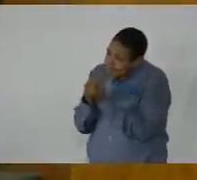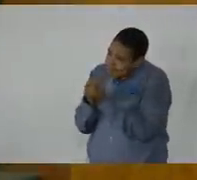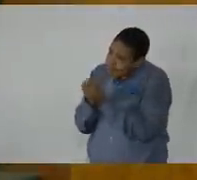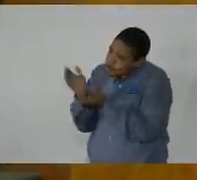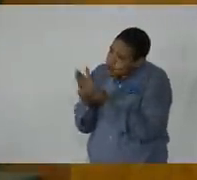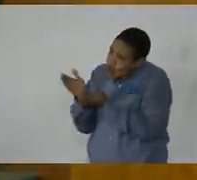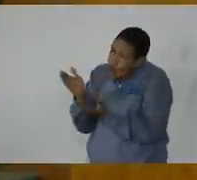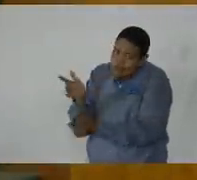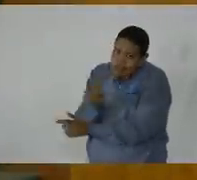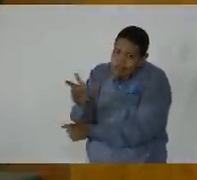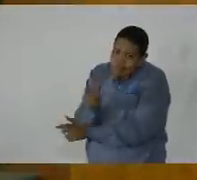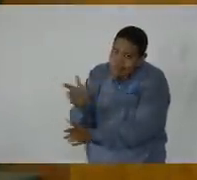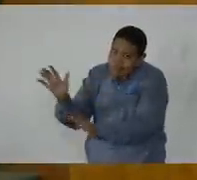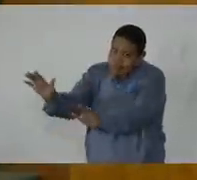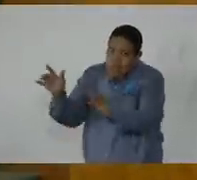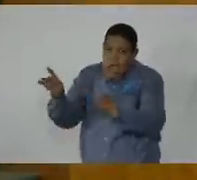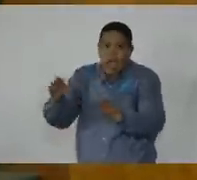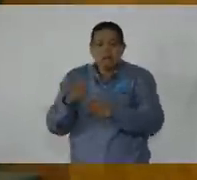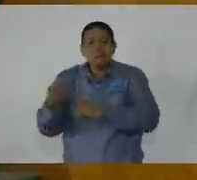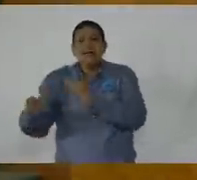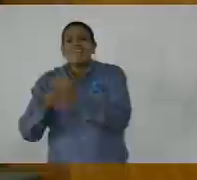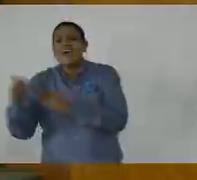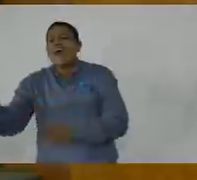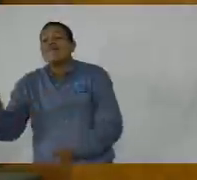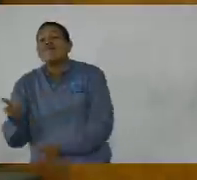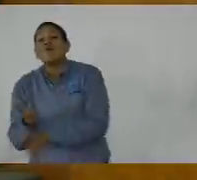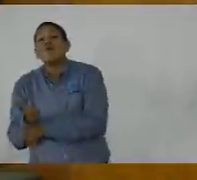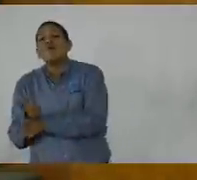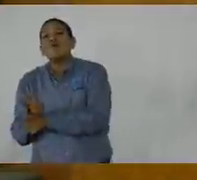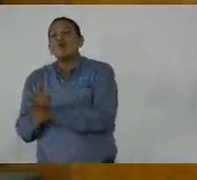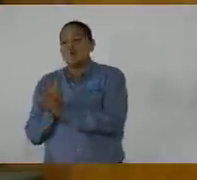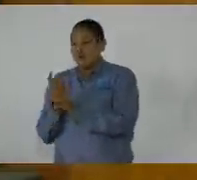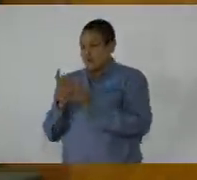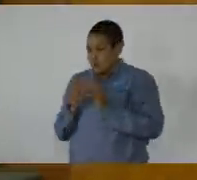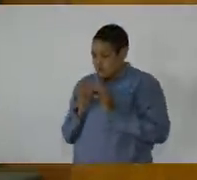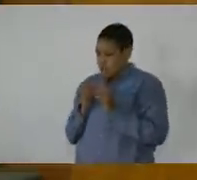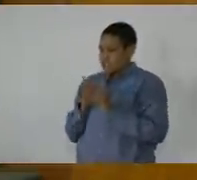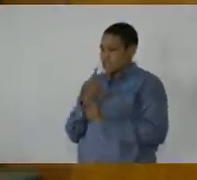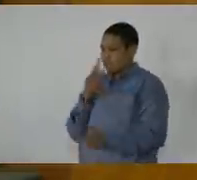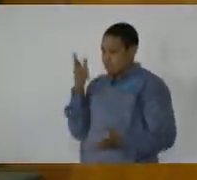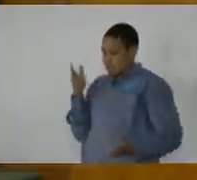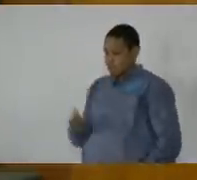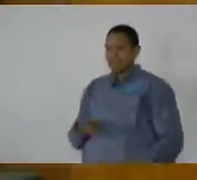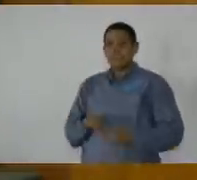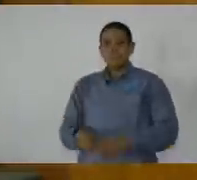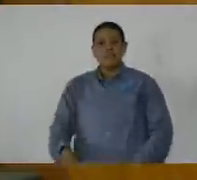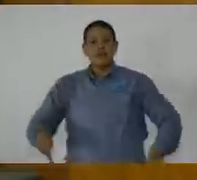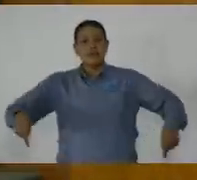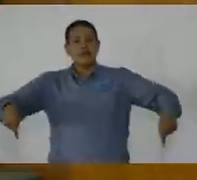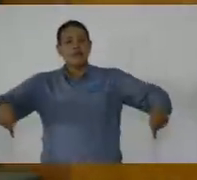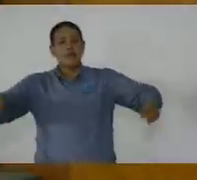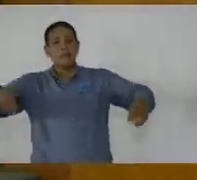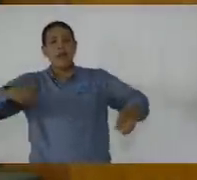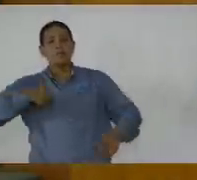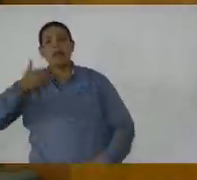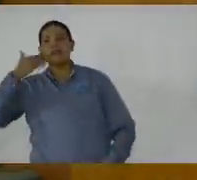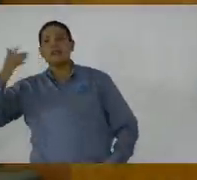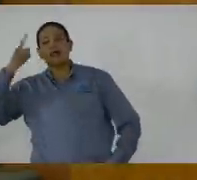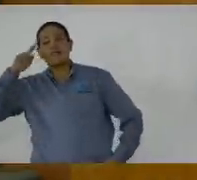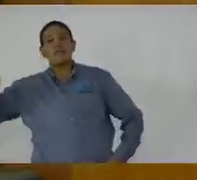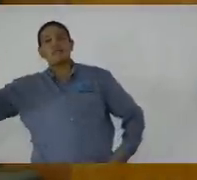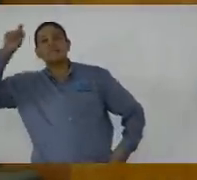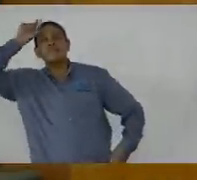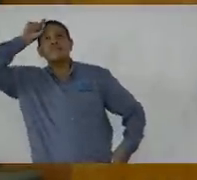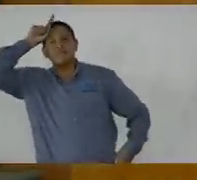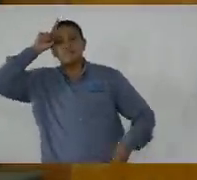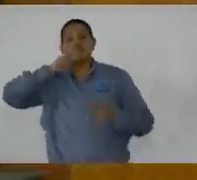my ability. They have loaned me to be present in this Honorable House, and I thank them for their